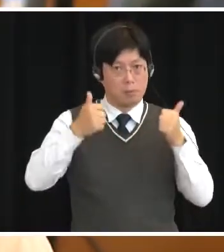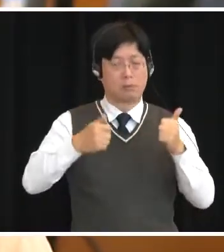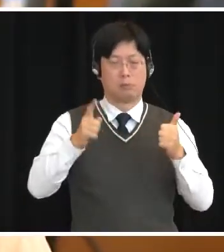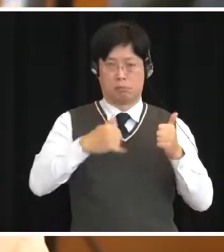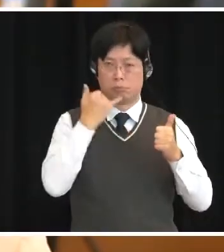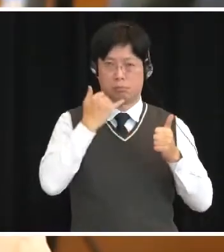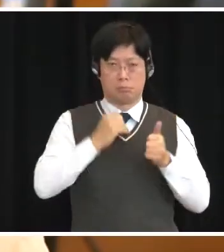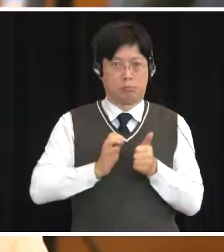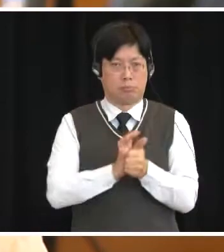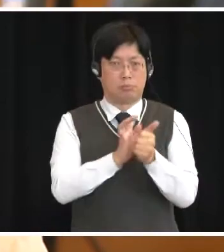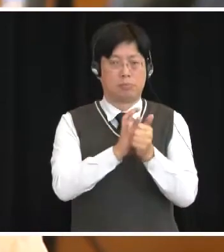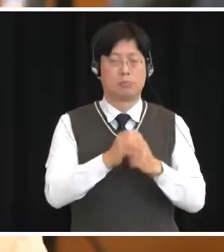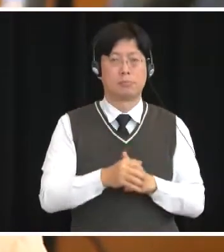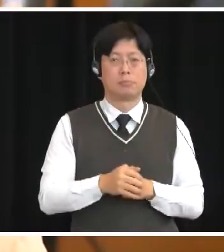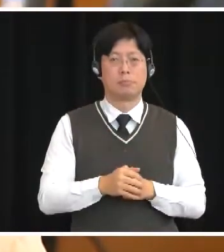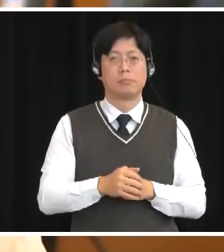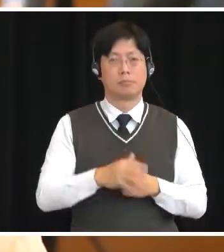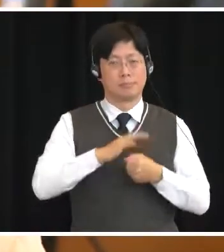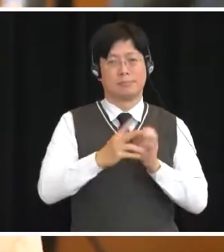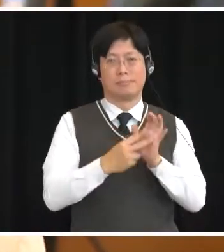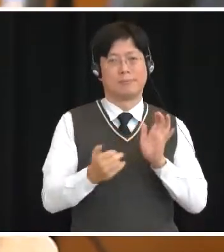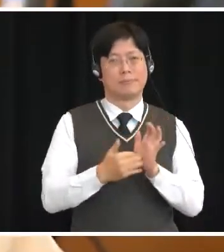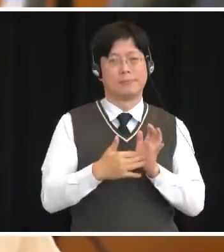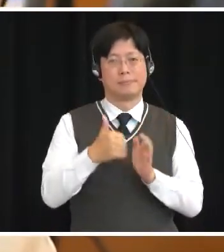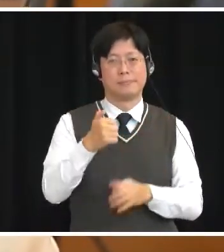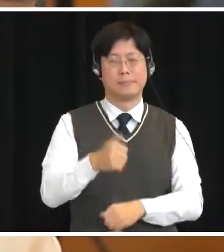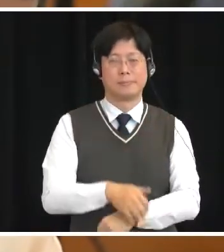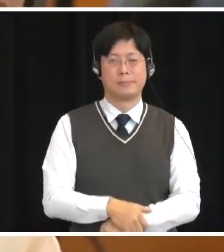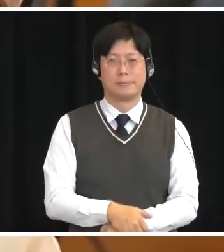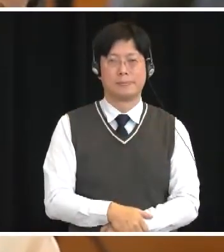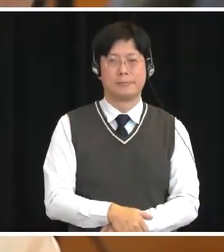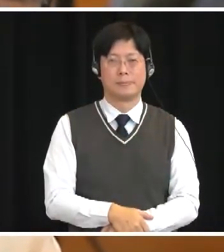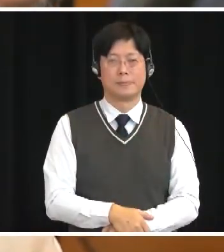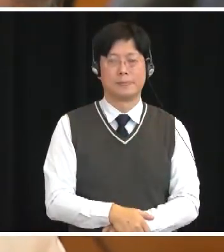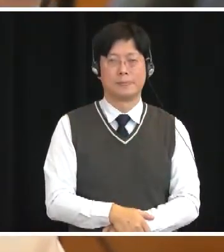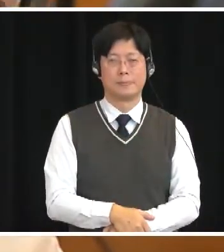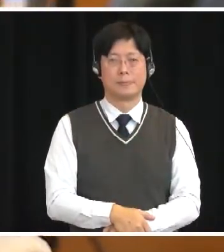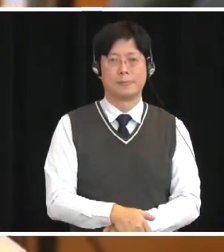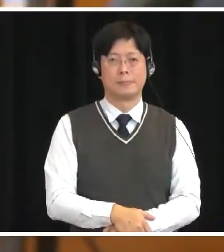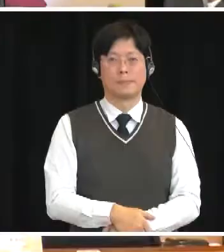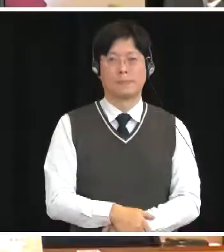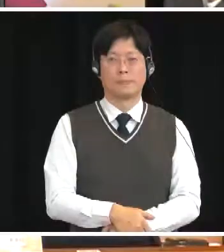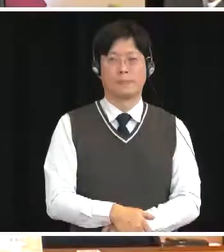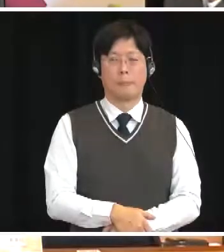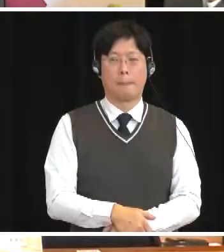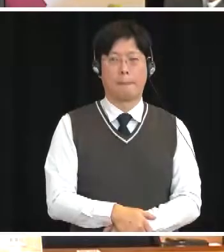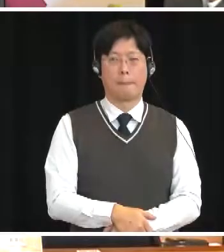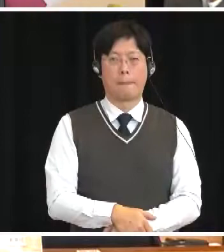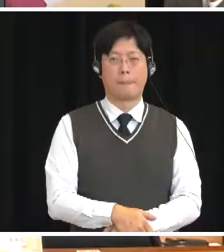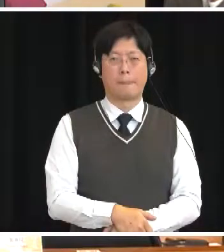law or revisions to law will have to take into account public opinion. Thank you.